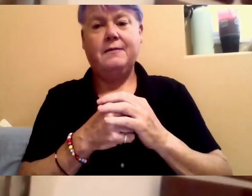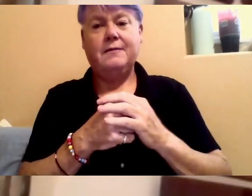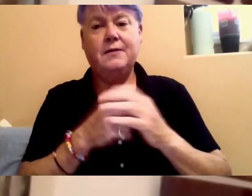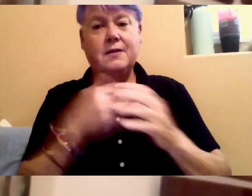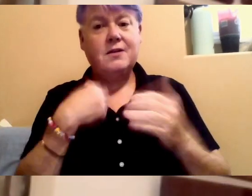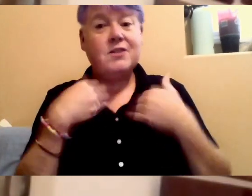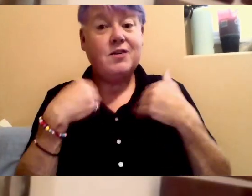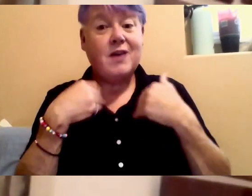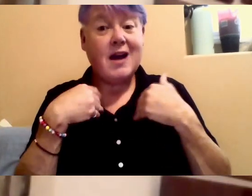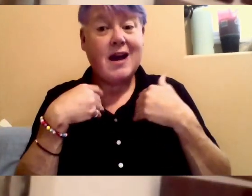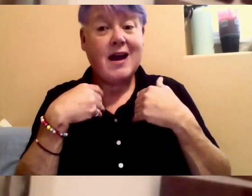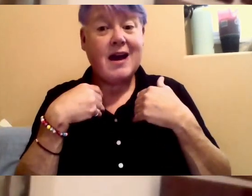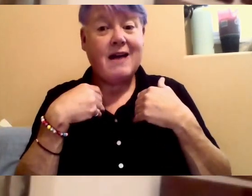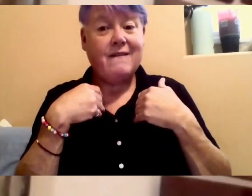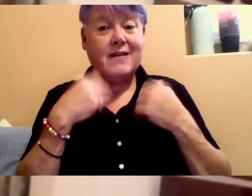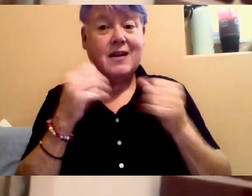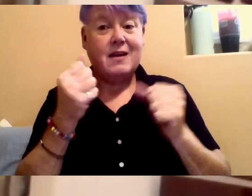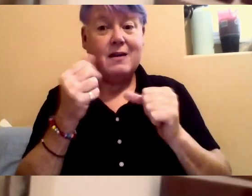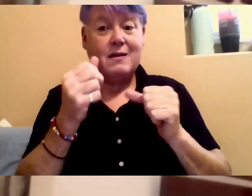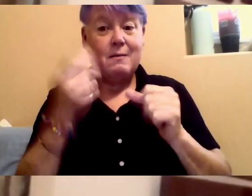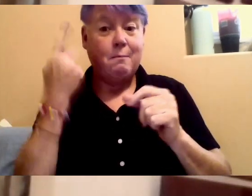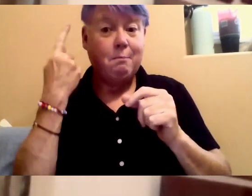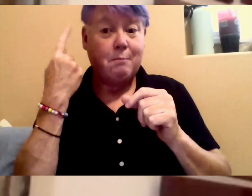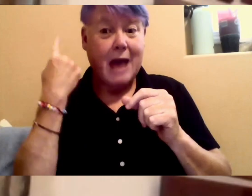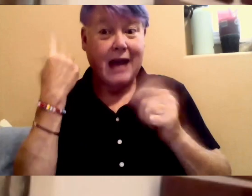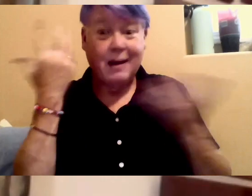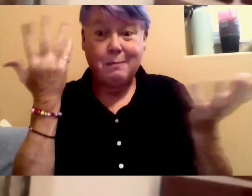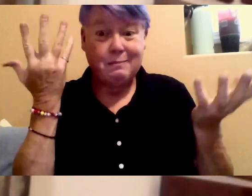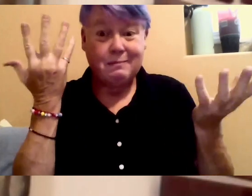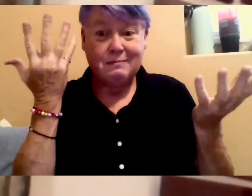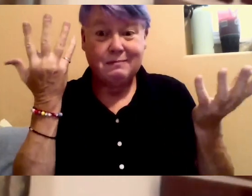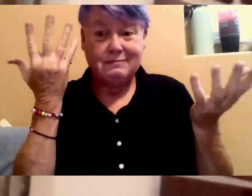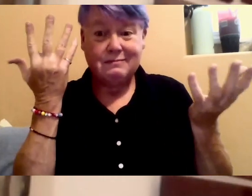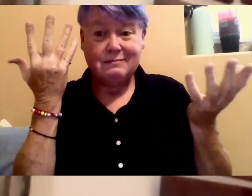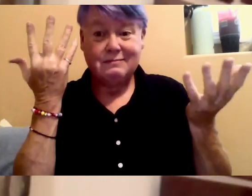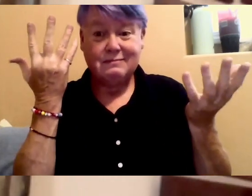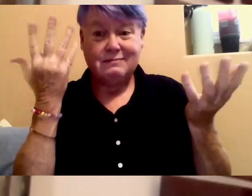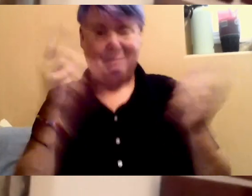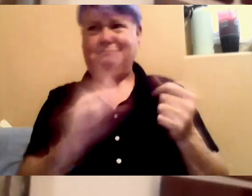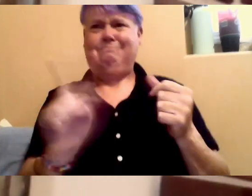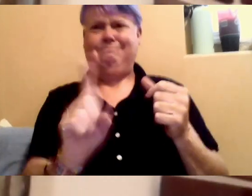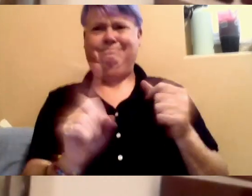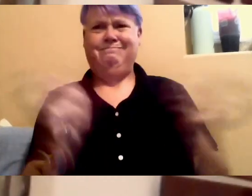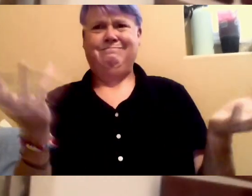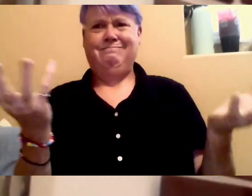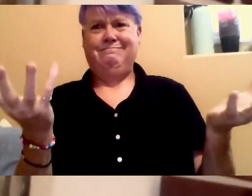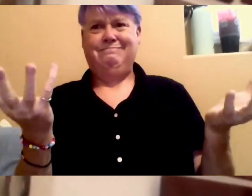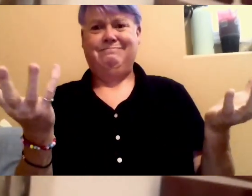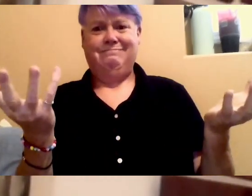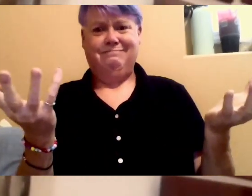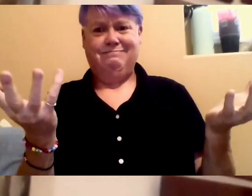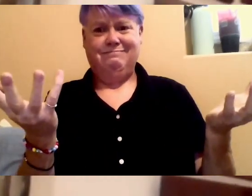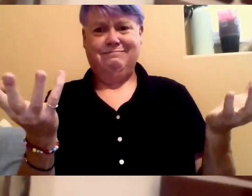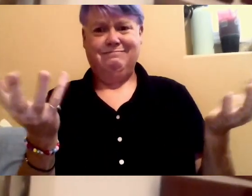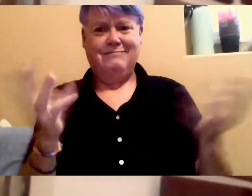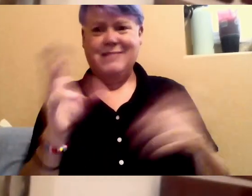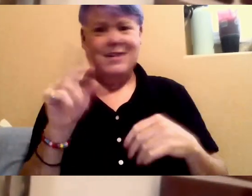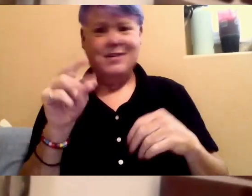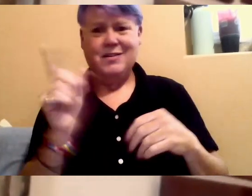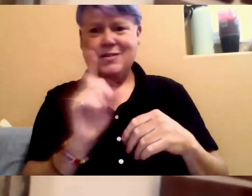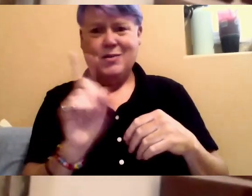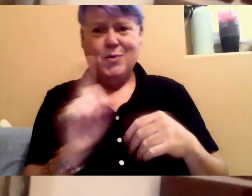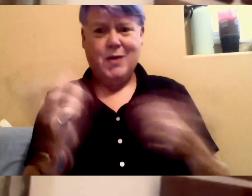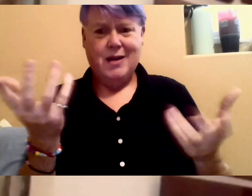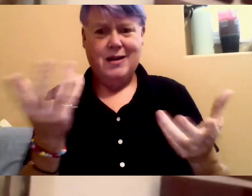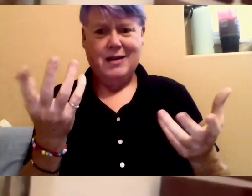backup? Is there somebody you can call? And he said, where? There isn't anywhere. It was